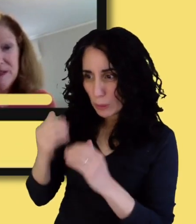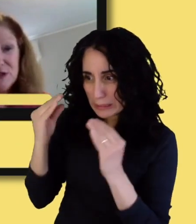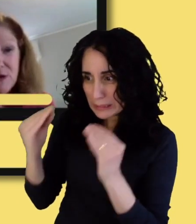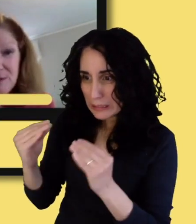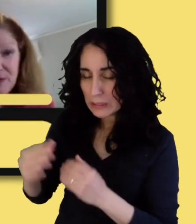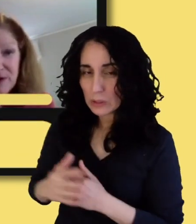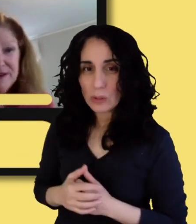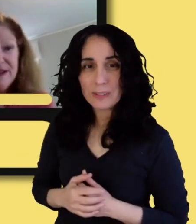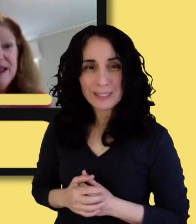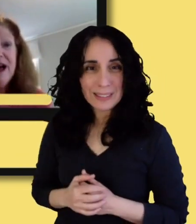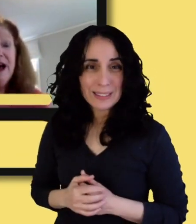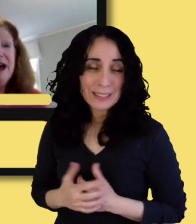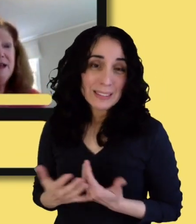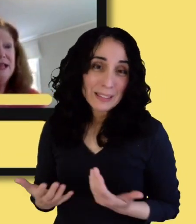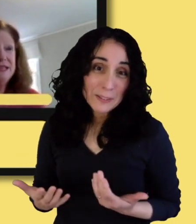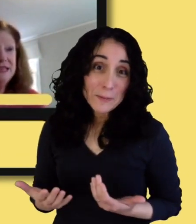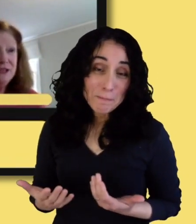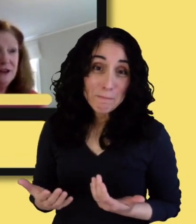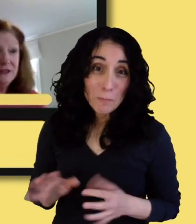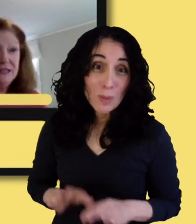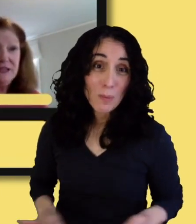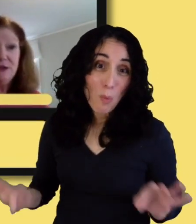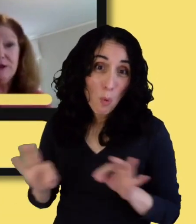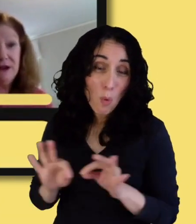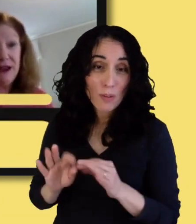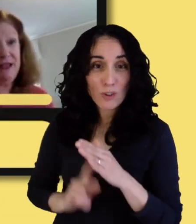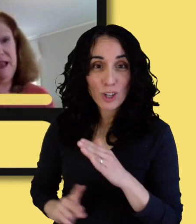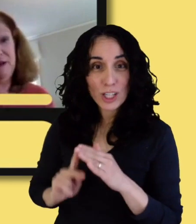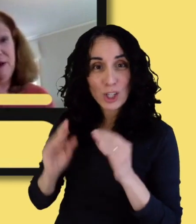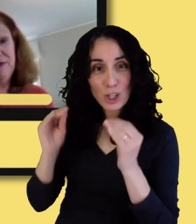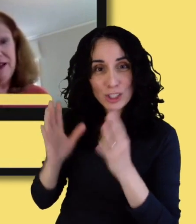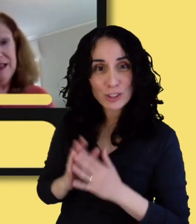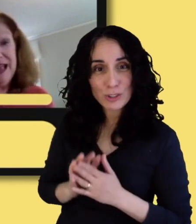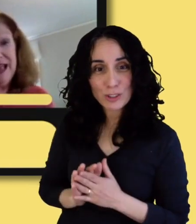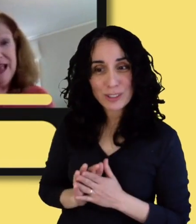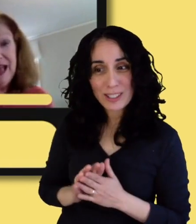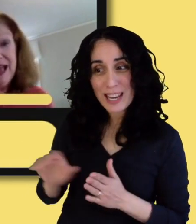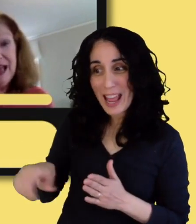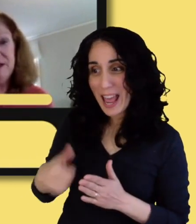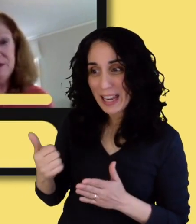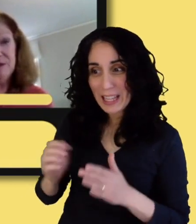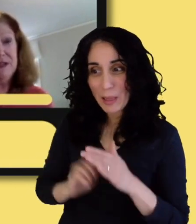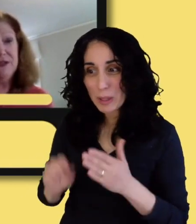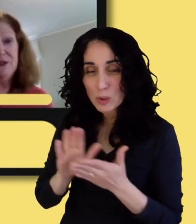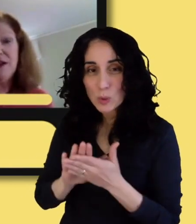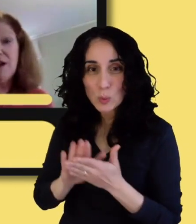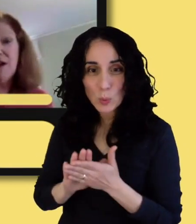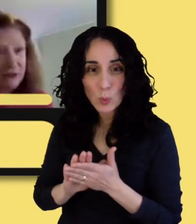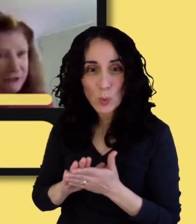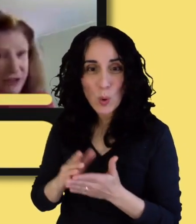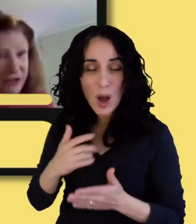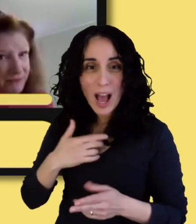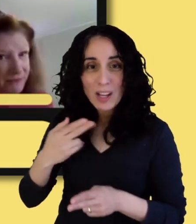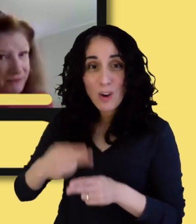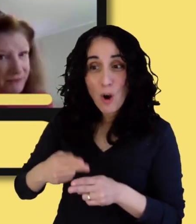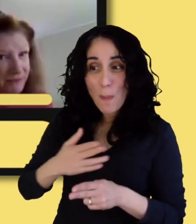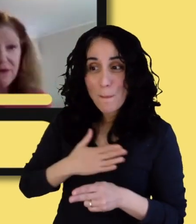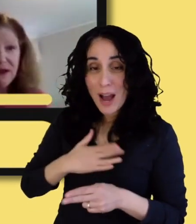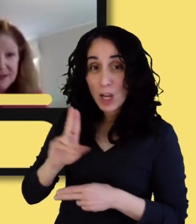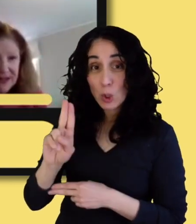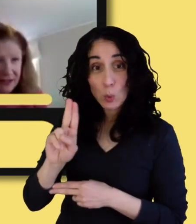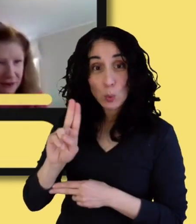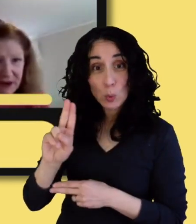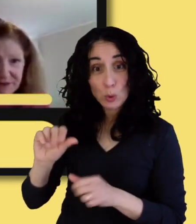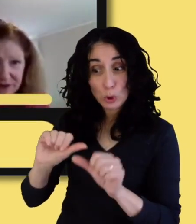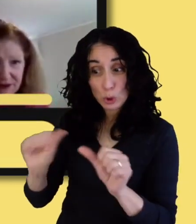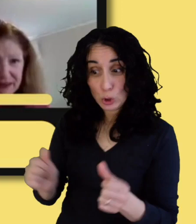Because it's so important as a kindergarten teacher, or quite frankly, any elementary school teacher. I call it my U-shaped table, where